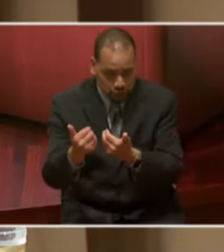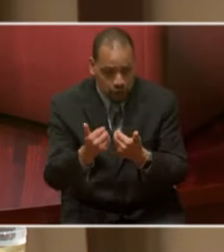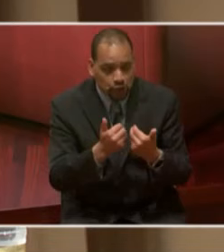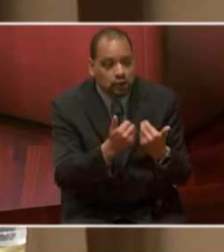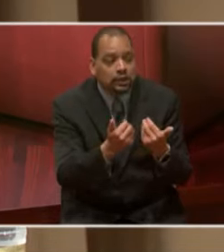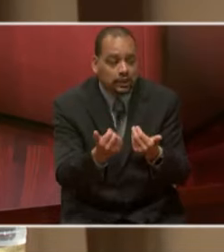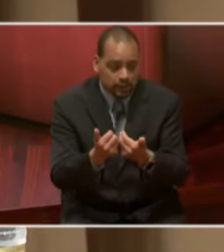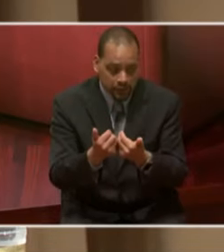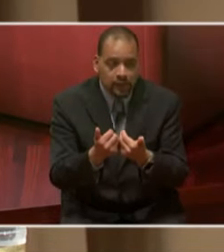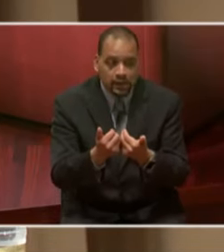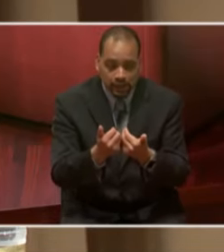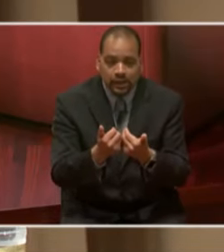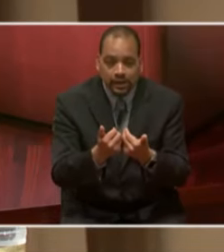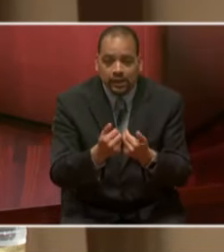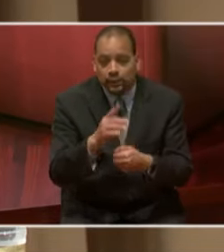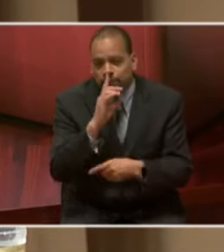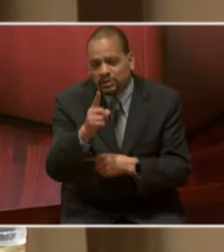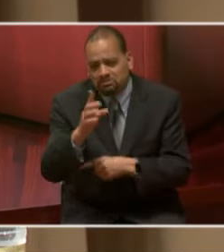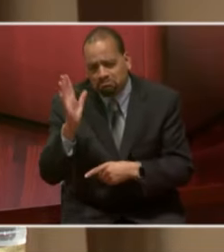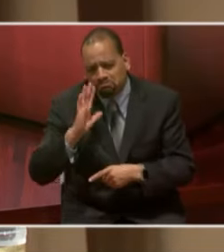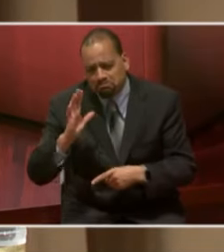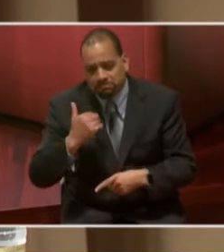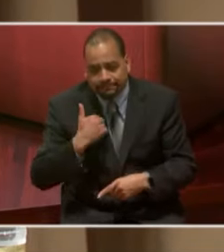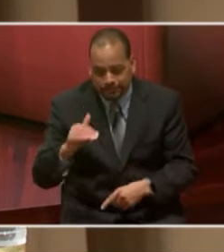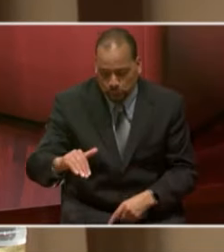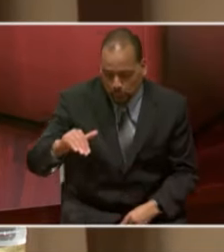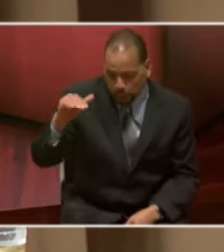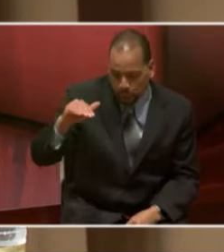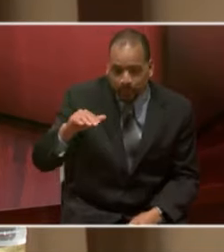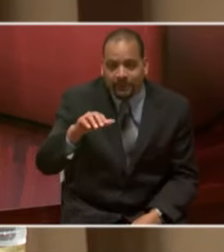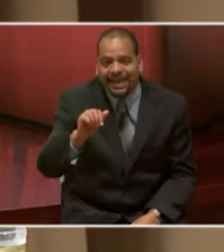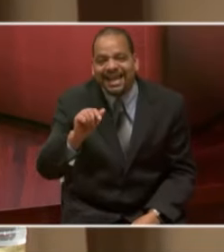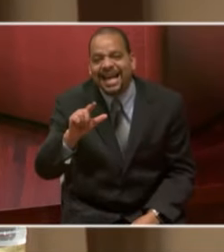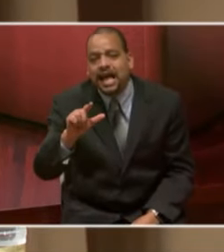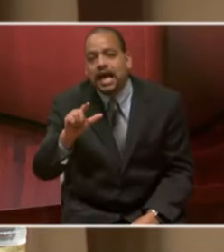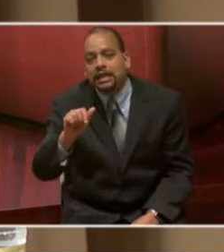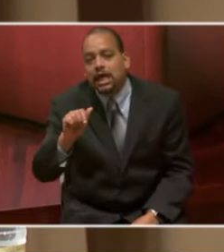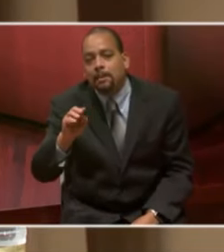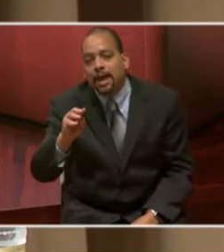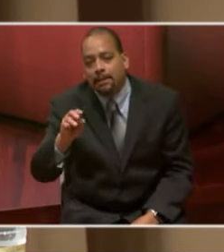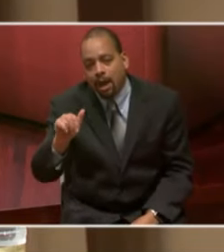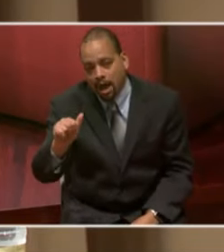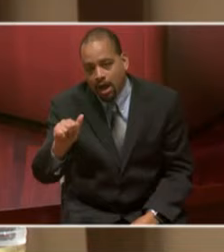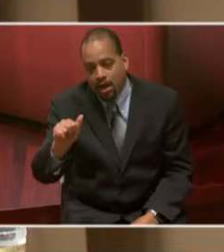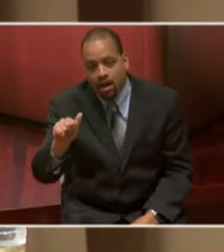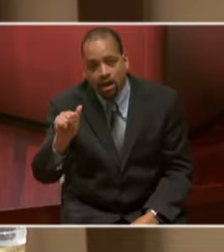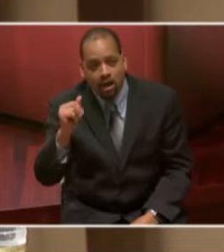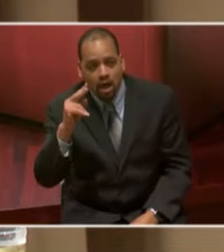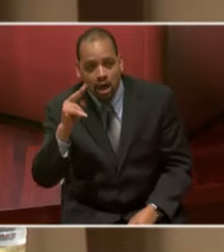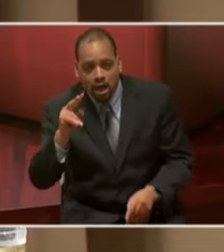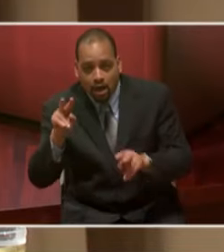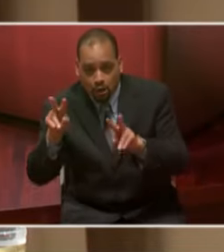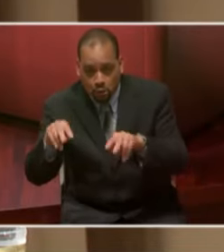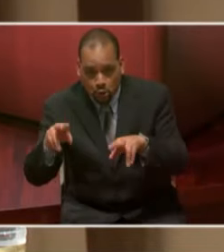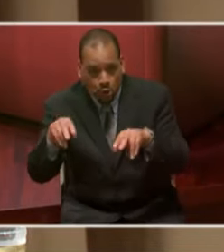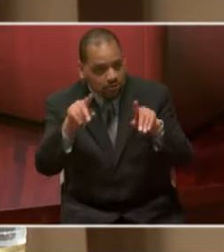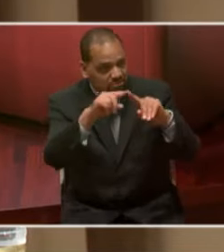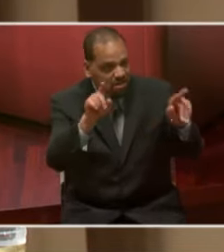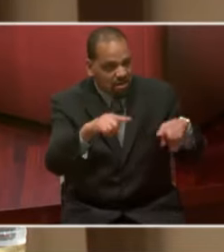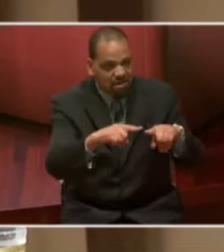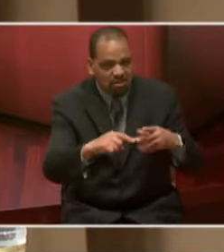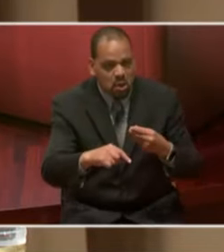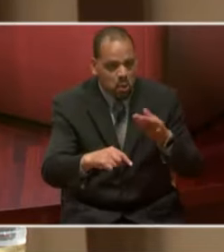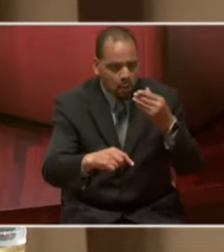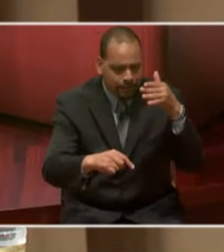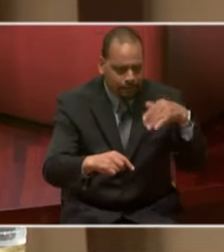May 1st, training and orientation. You know, the night of May 3rd, we went to a Chinese restaurant. Like